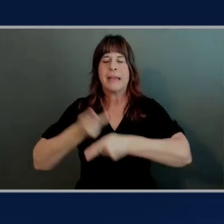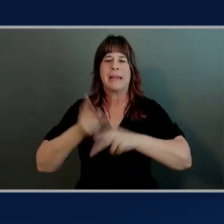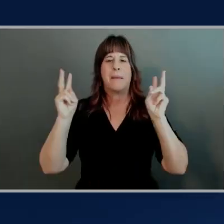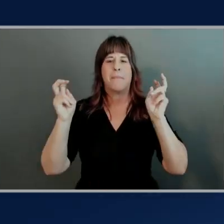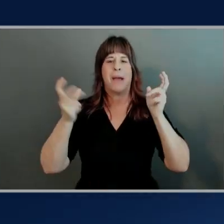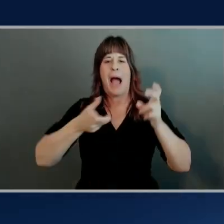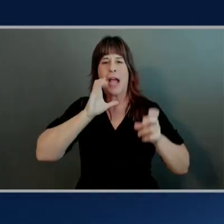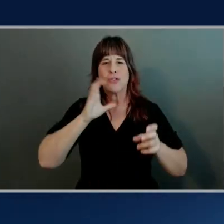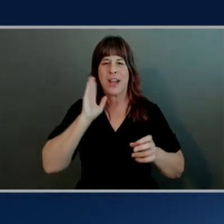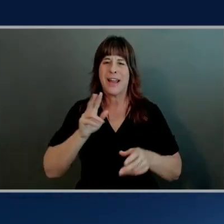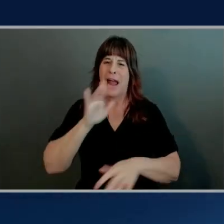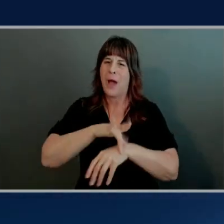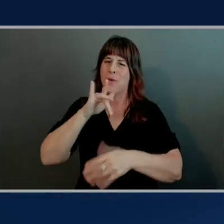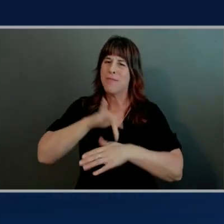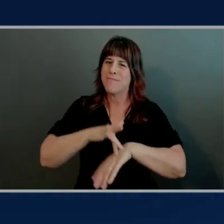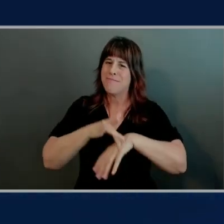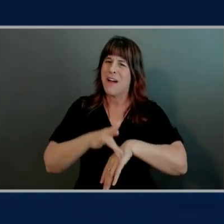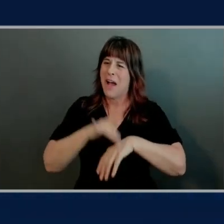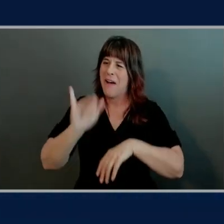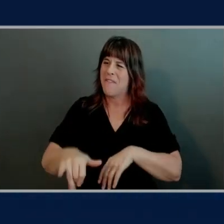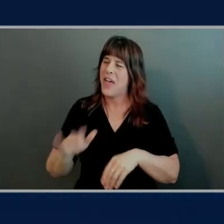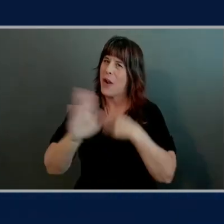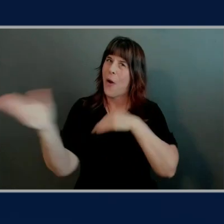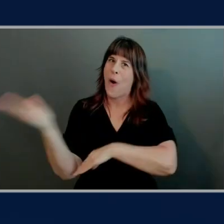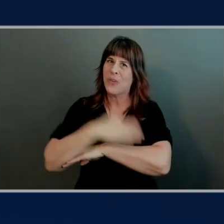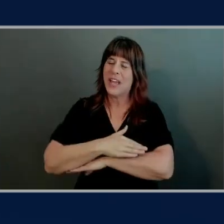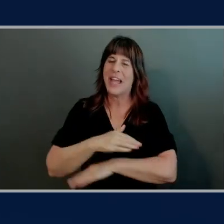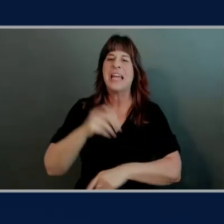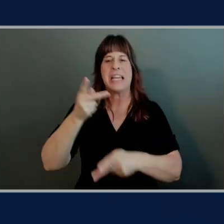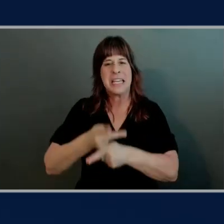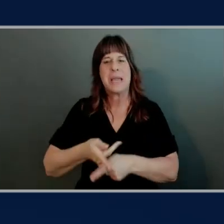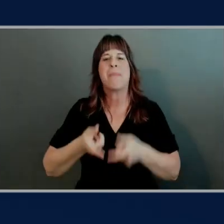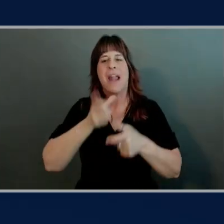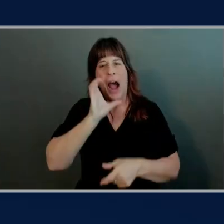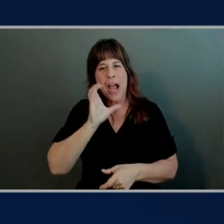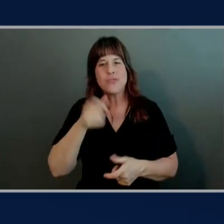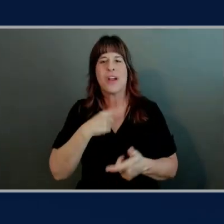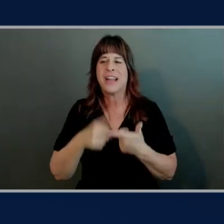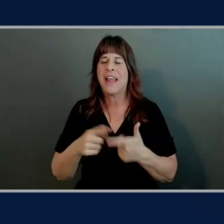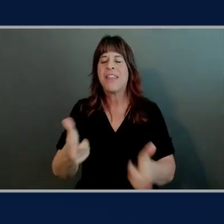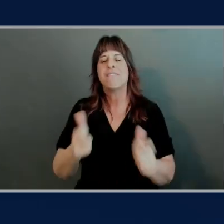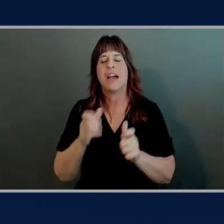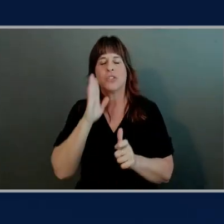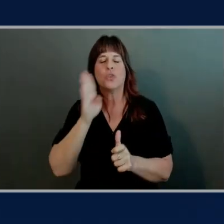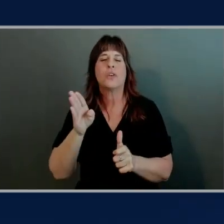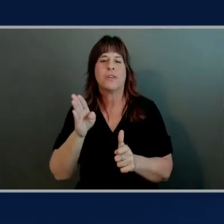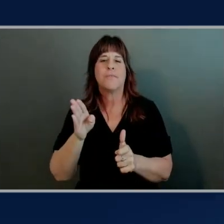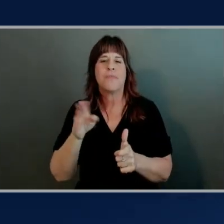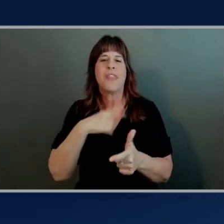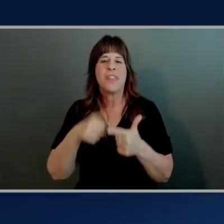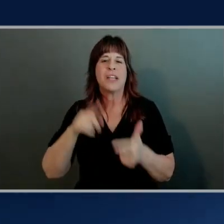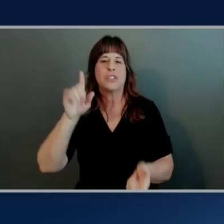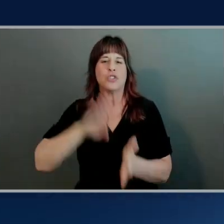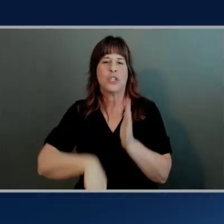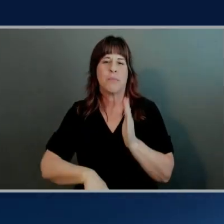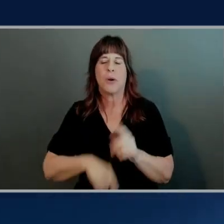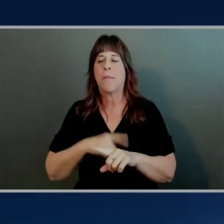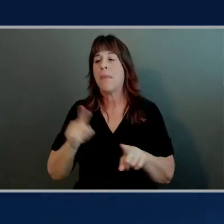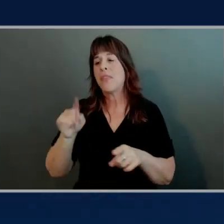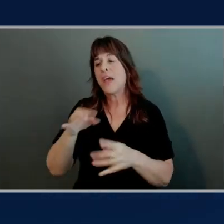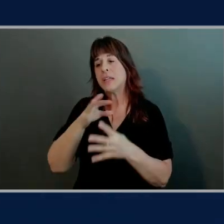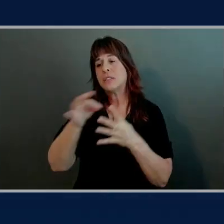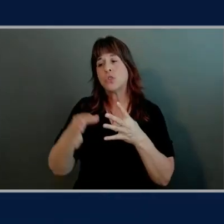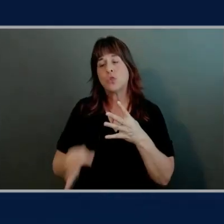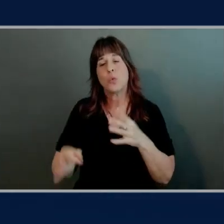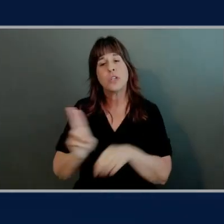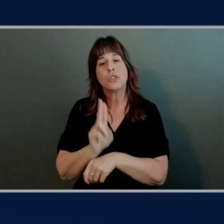that all day. The faster it's gonna be, the less it's gonna cost you. So ultimately, this is the choice here to use